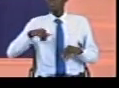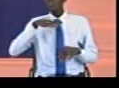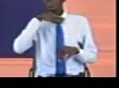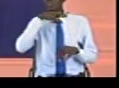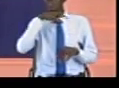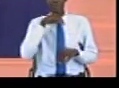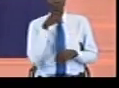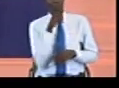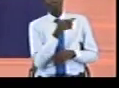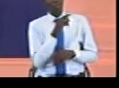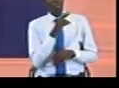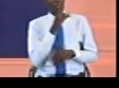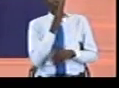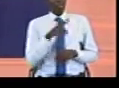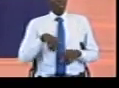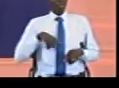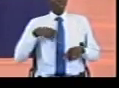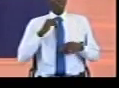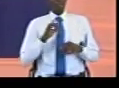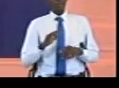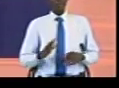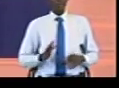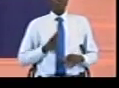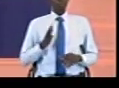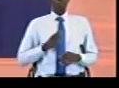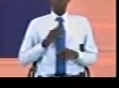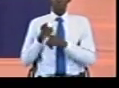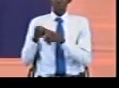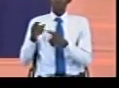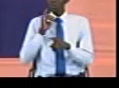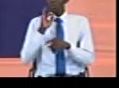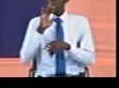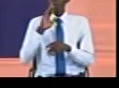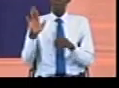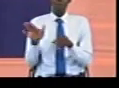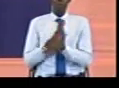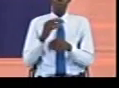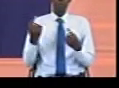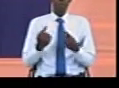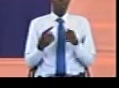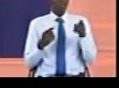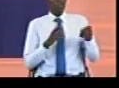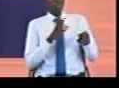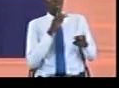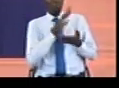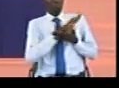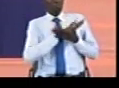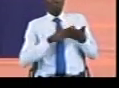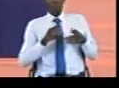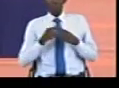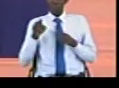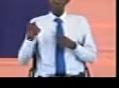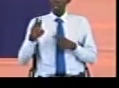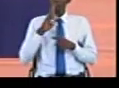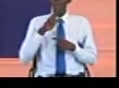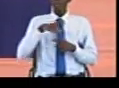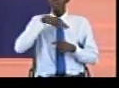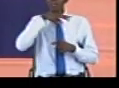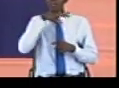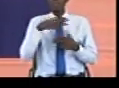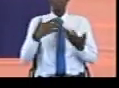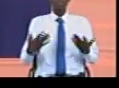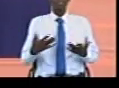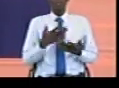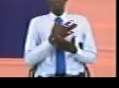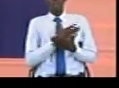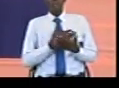are upright, but these ones are wayward. These ones are cleansed, but these ones are defiled. And the oil and